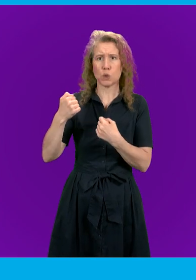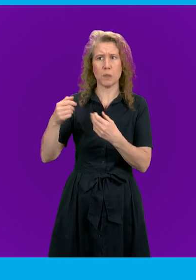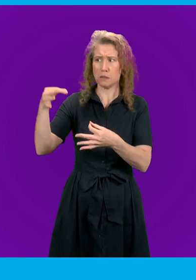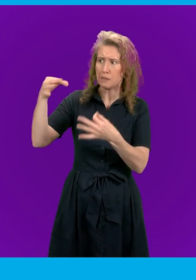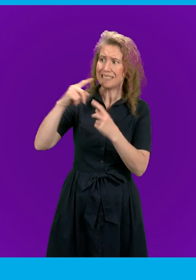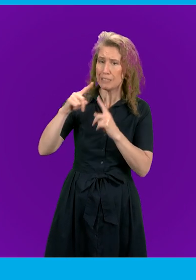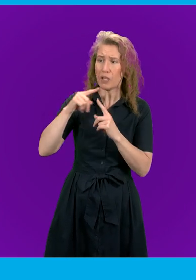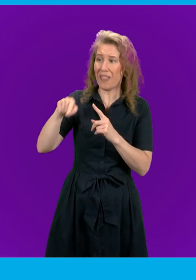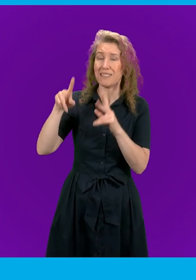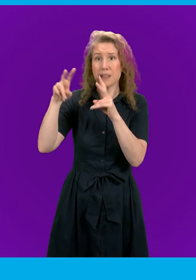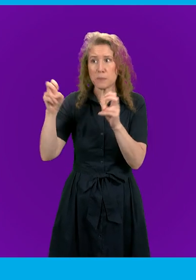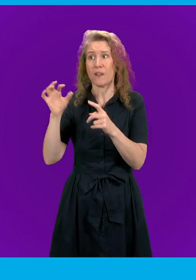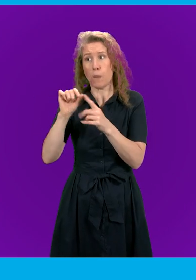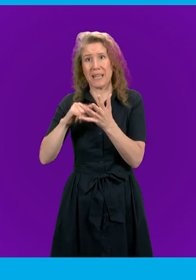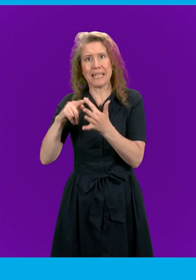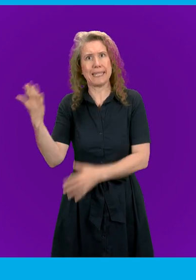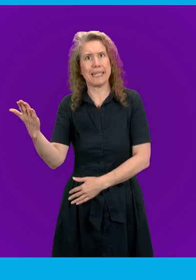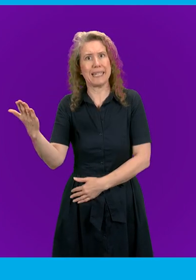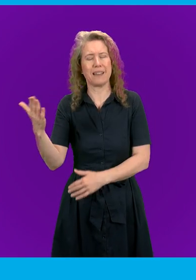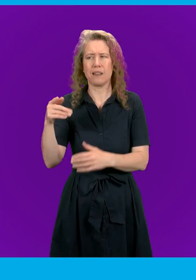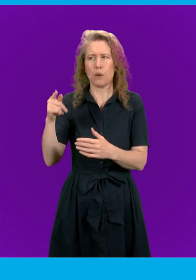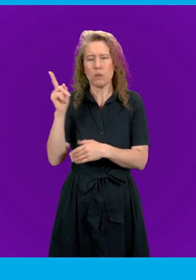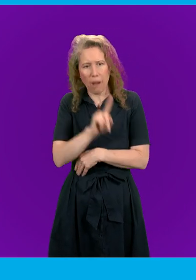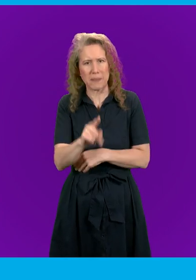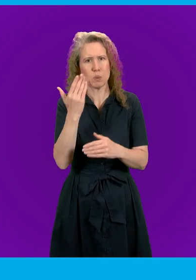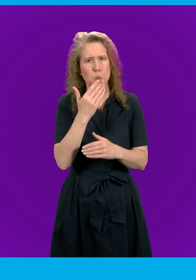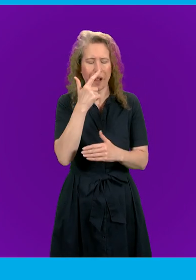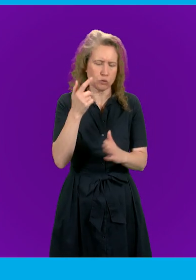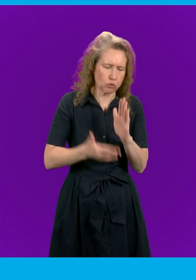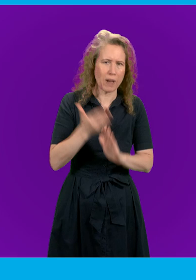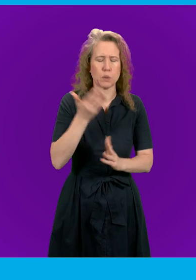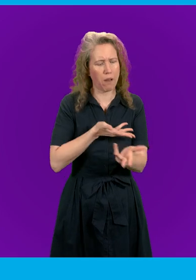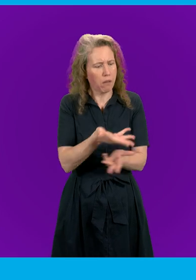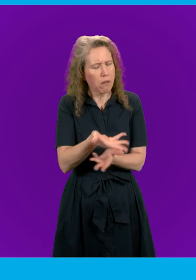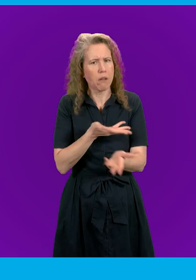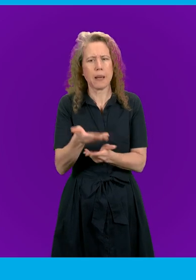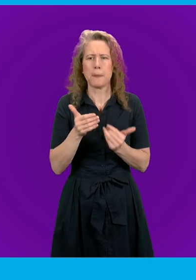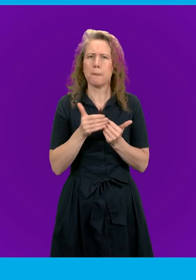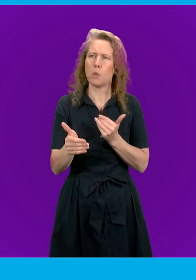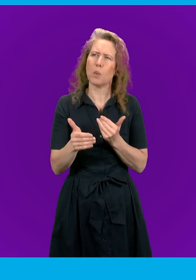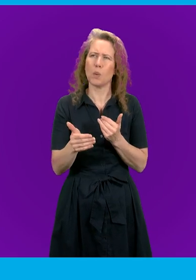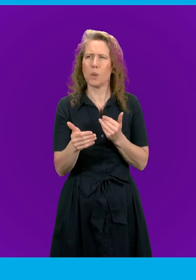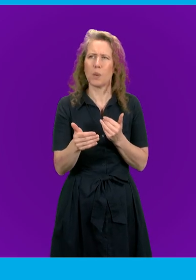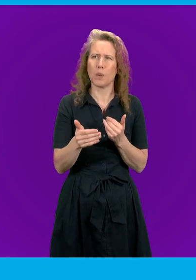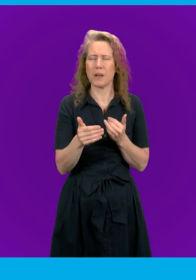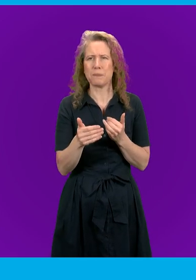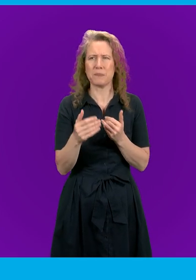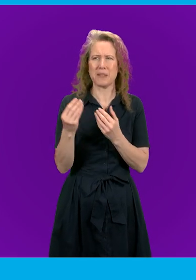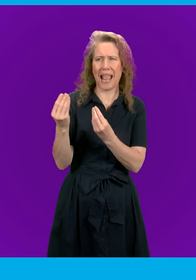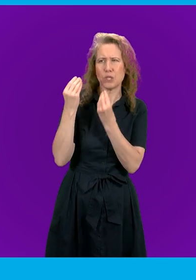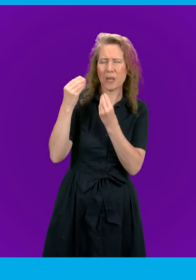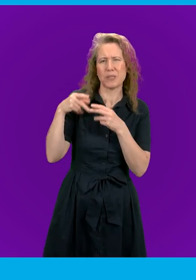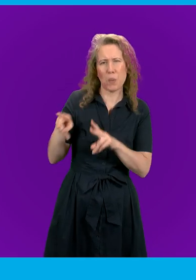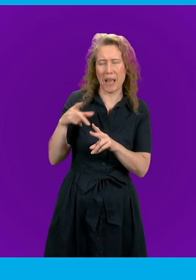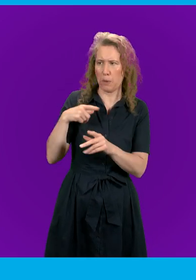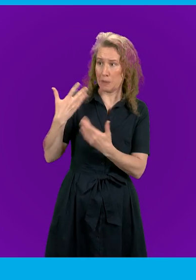their subject, then you would have teachers coming out that maybe would be able to have those conversations in a more kind of, in a more educated way because